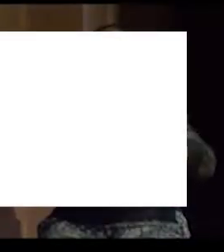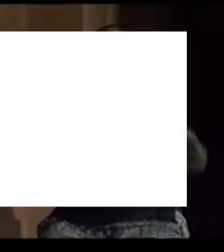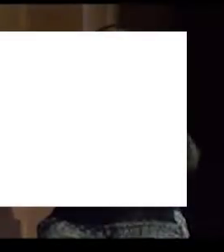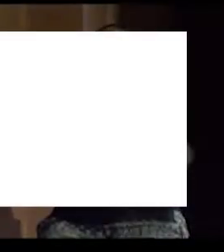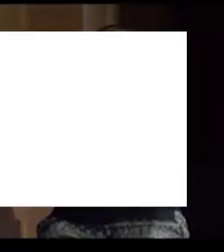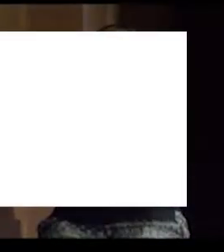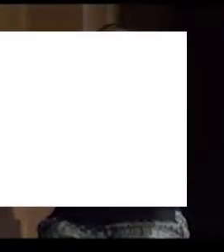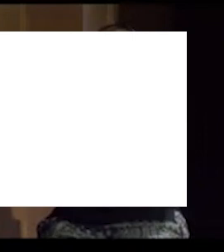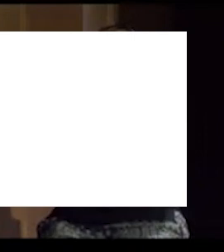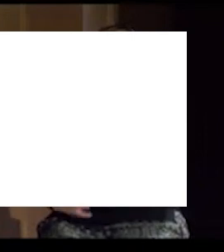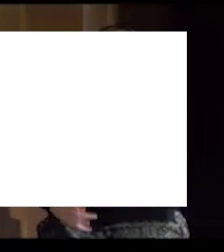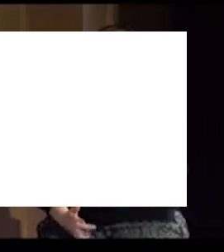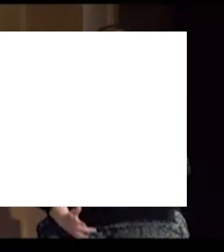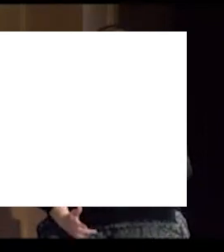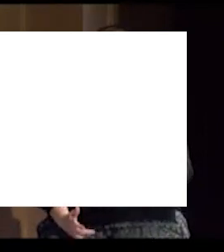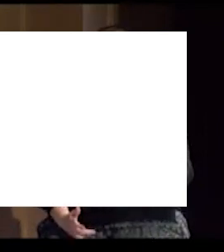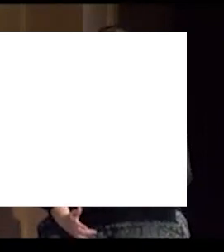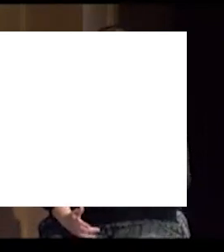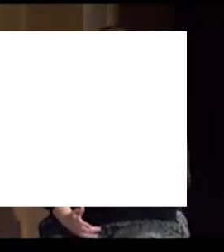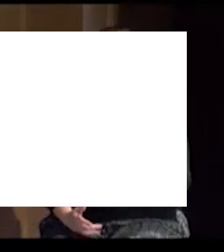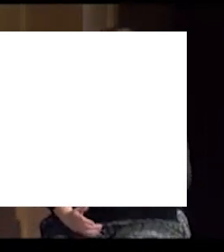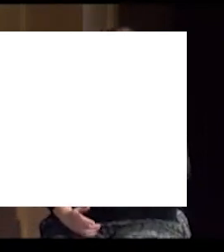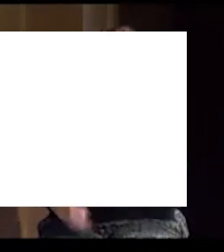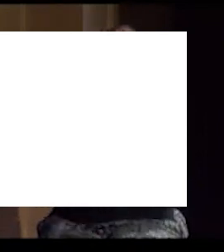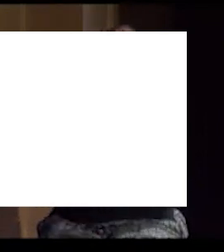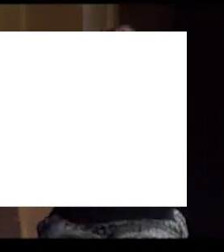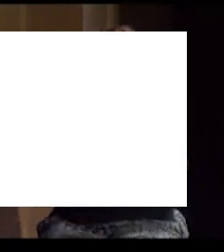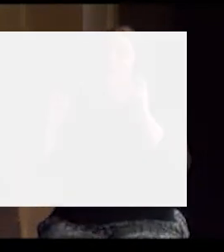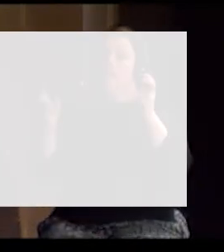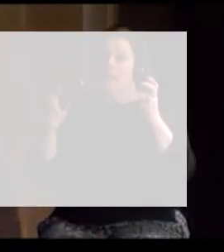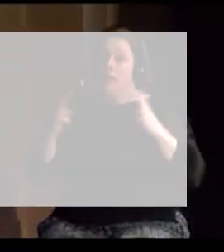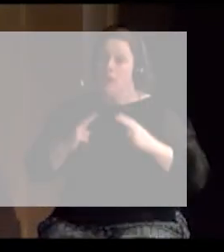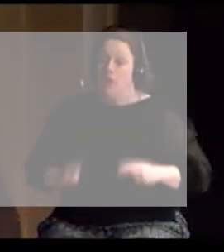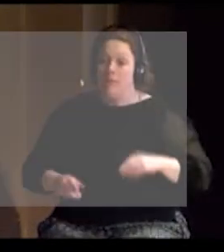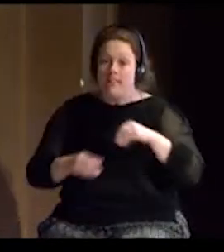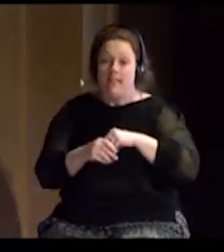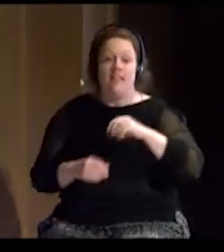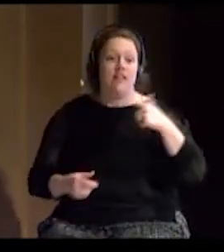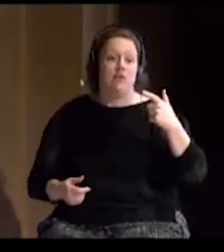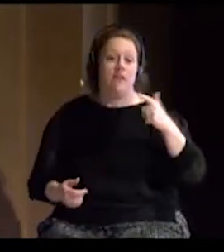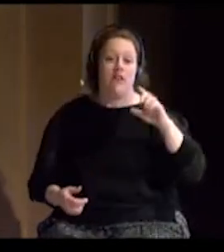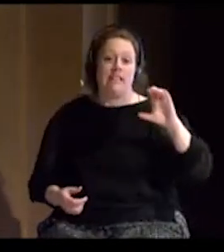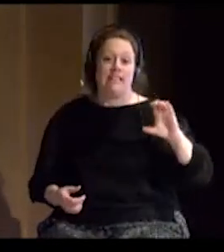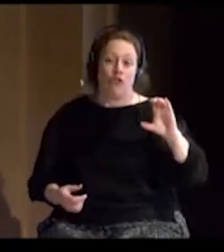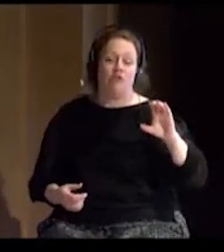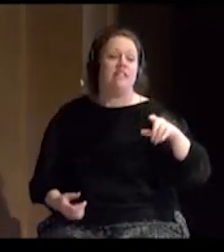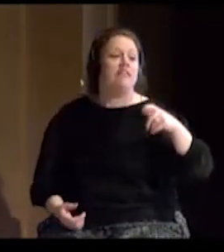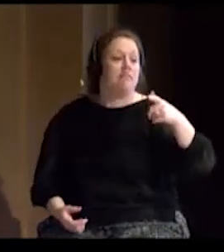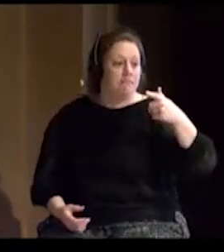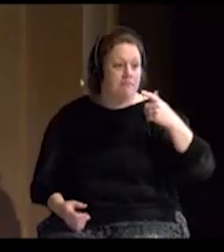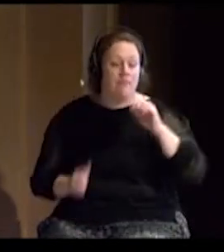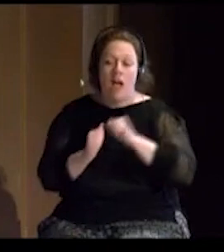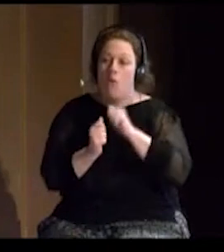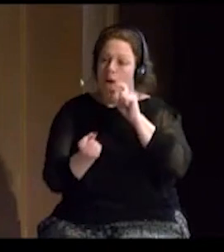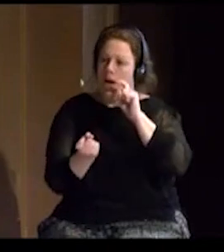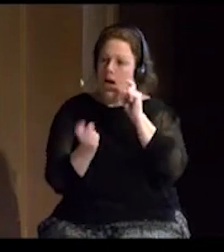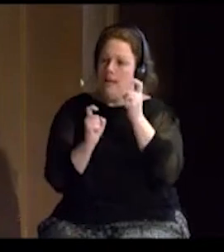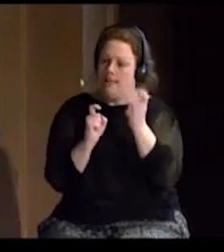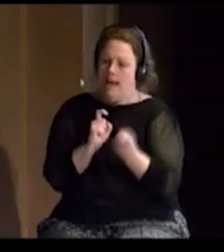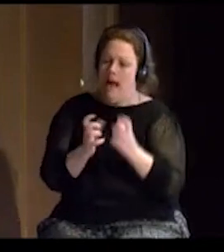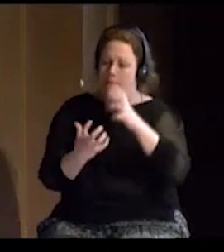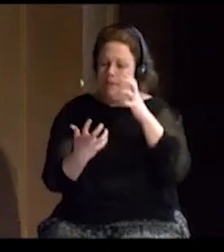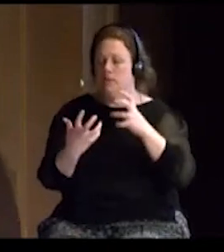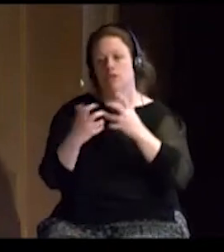Our last topic is humans in the 21st century. Human knowledge and the capacity to adapt to a changing world are embedded